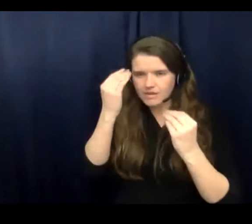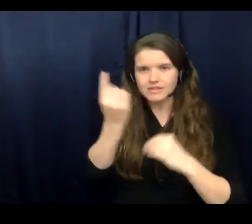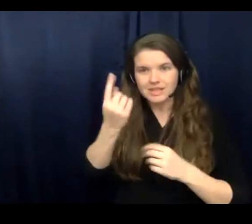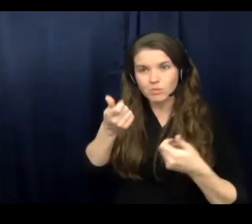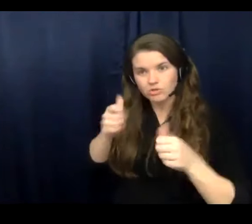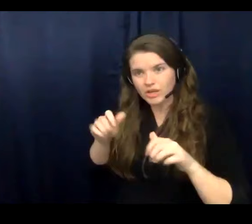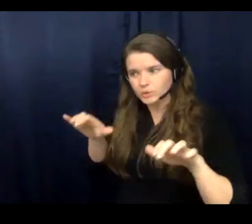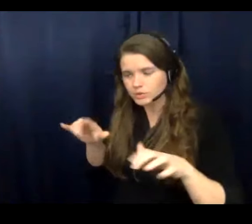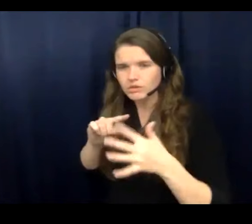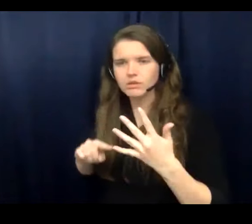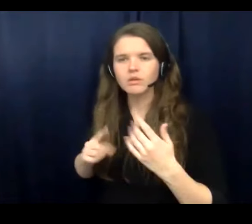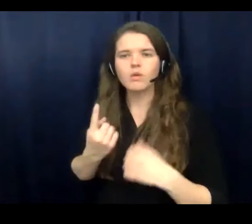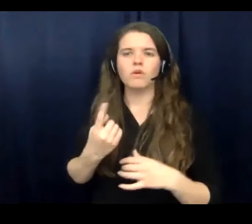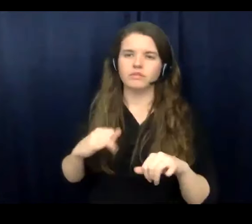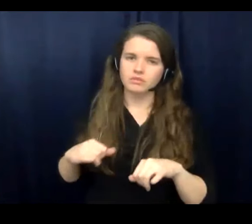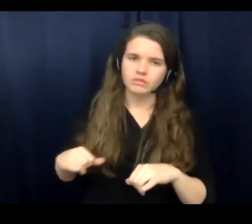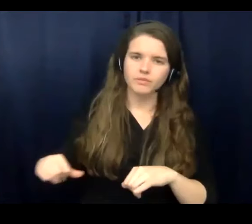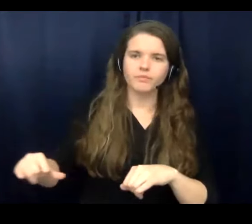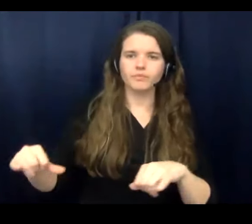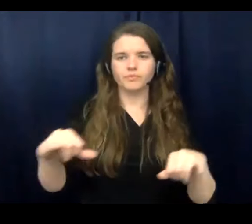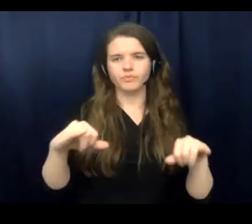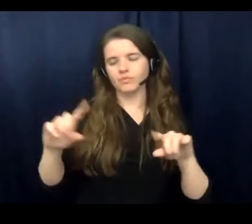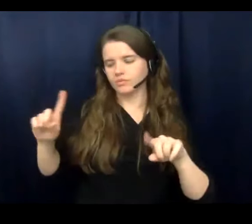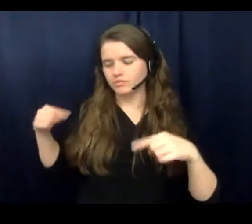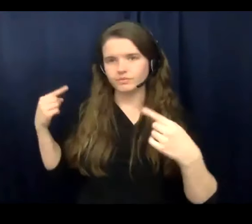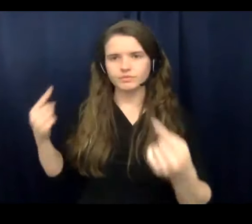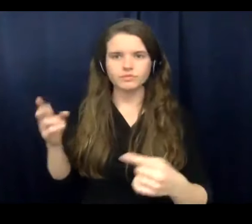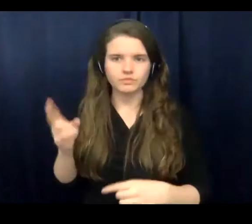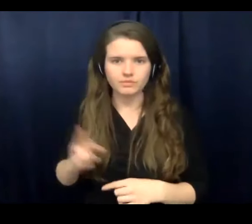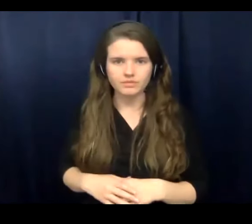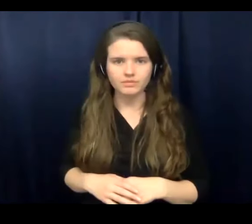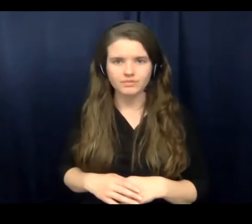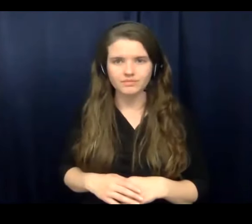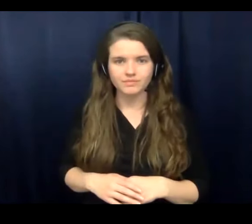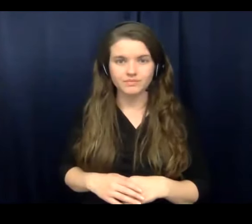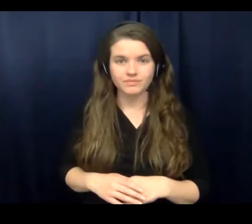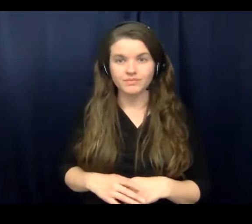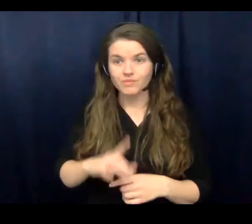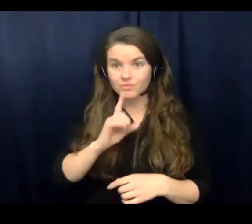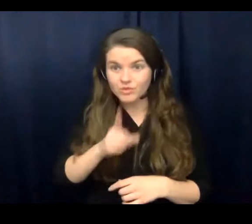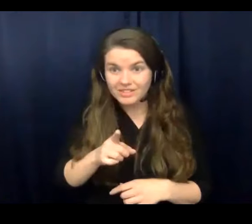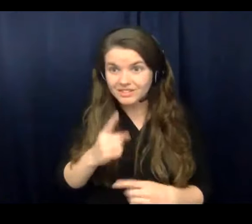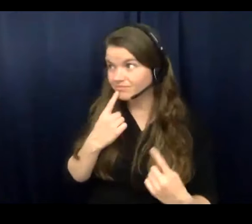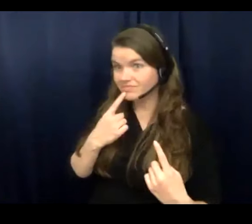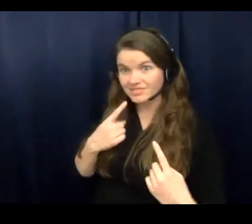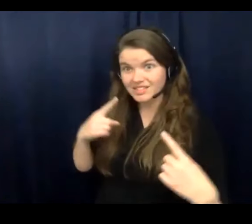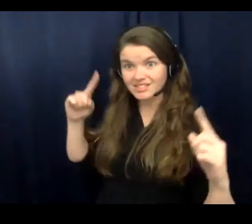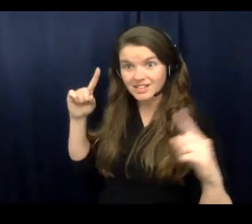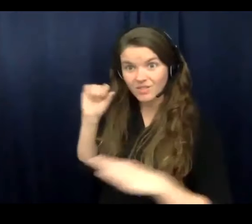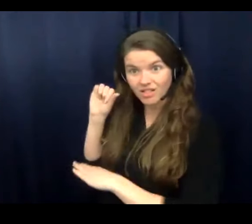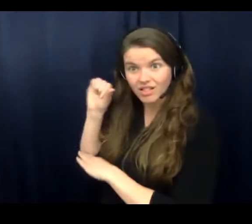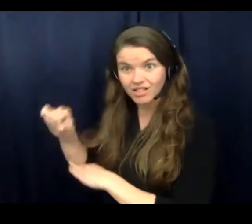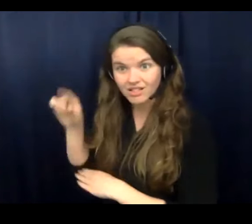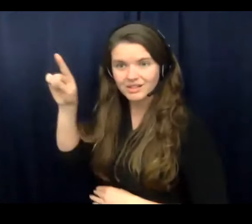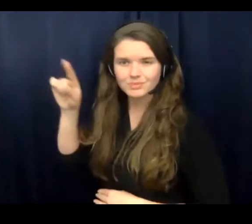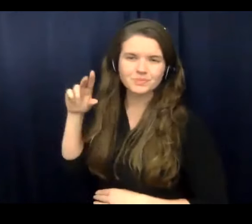here's one common thing all throughout history. It's never been truly and fully successful because there's this